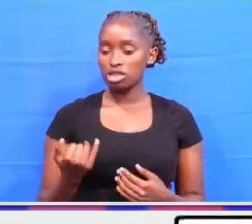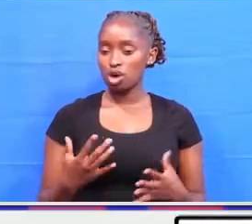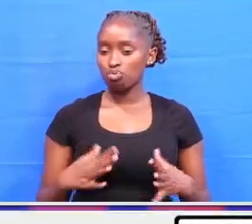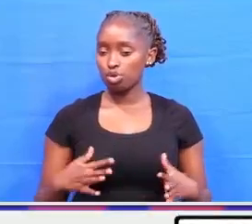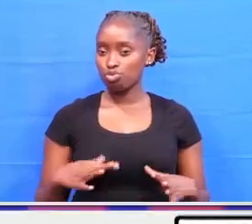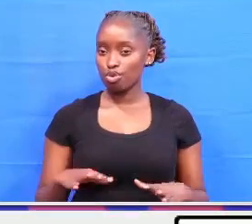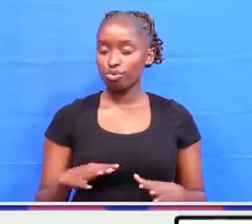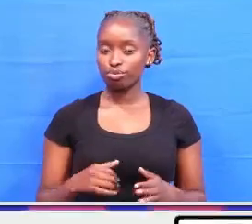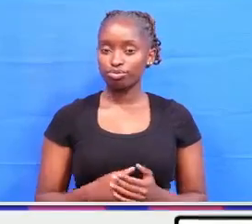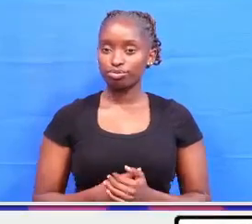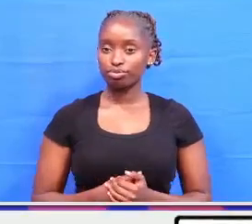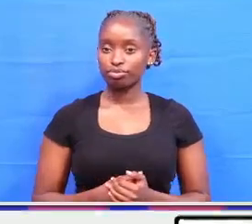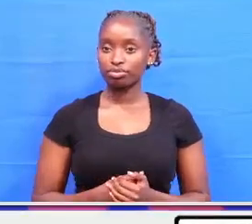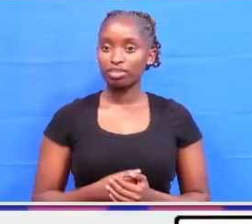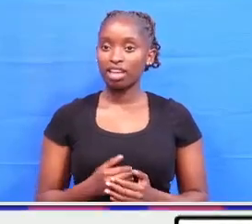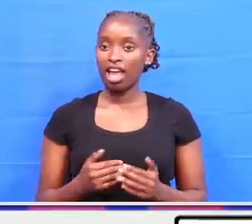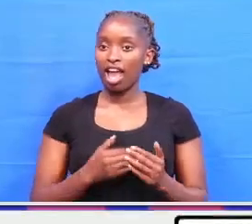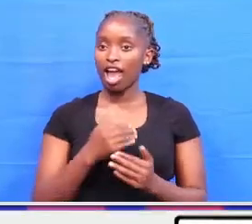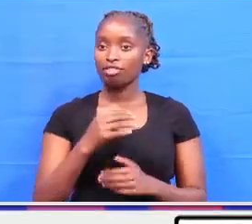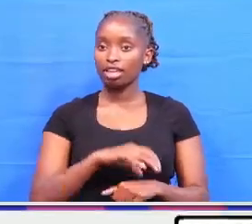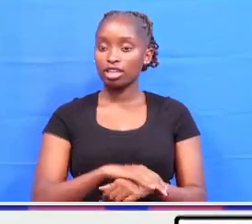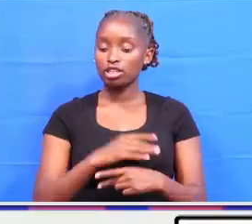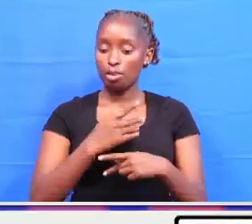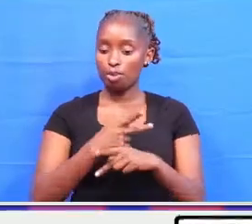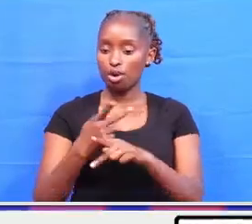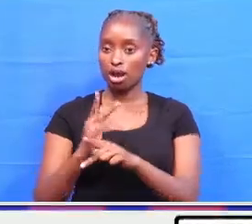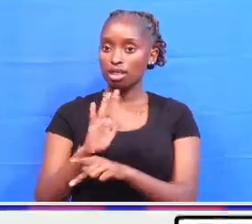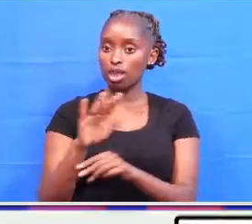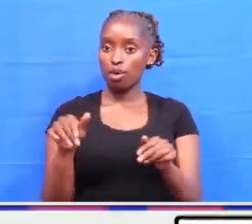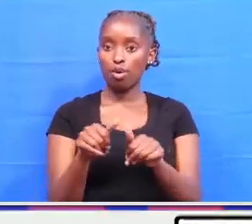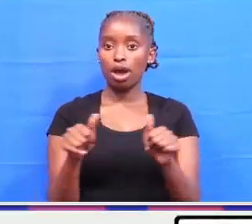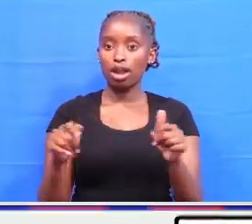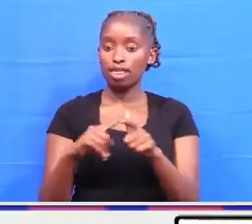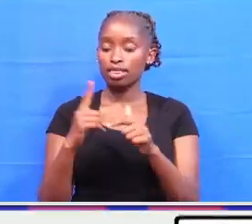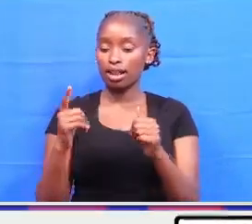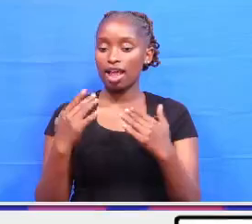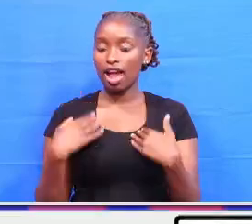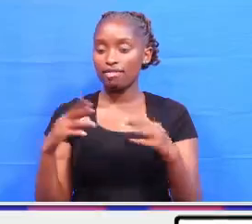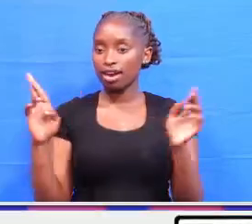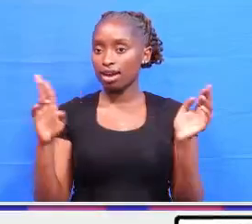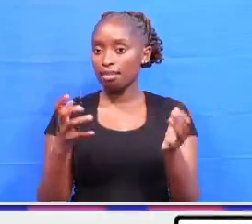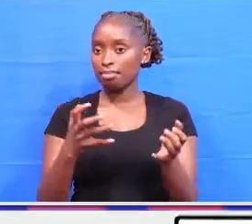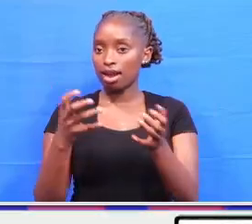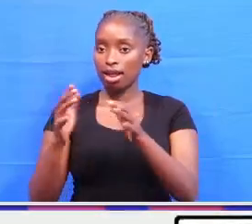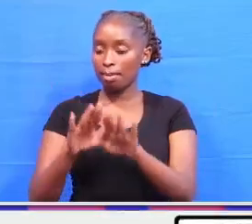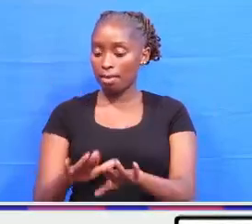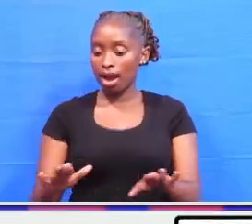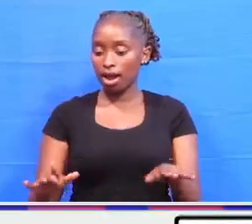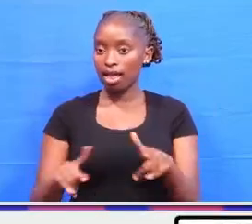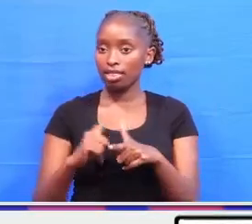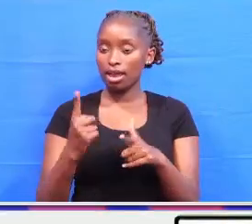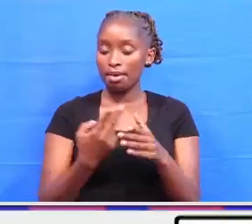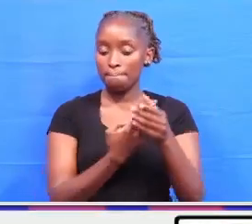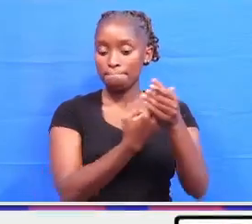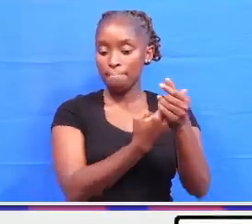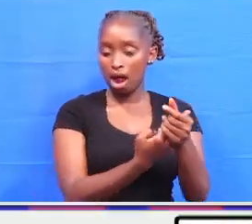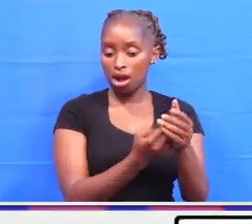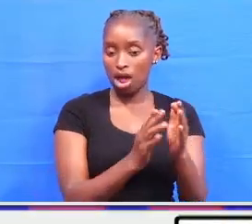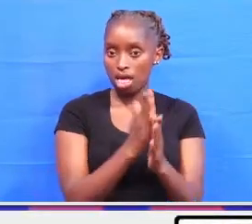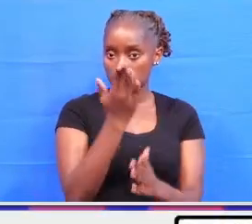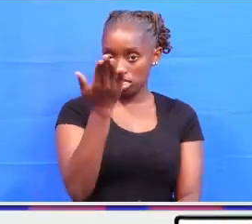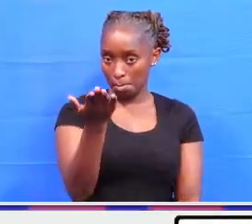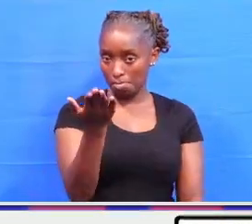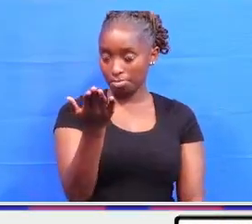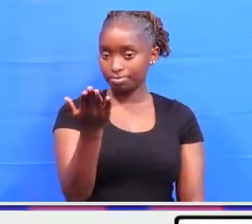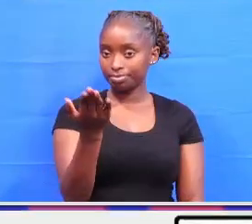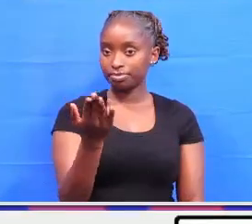who, after they get their product right mm-hmm. and they are ready even to take to the market, mm-hmm. then we partner with them.